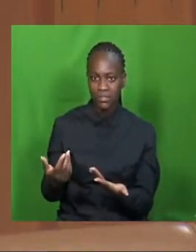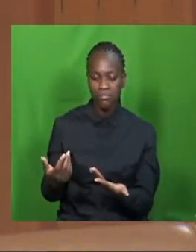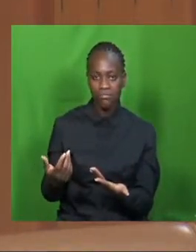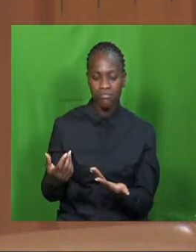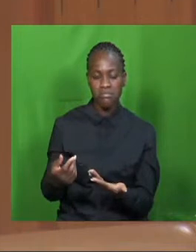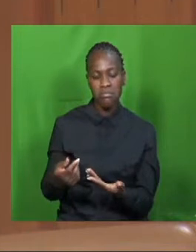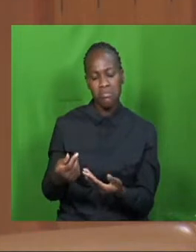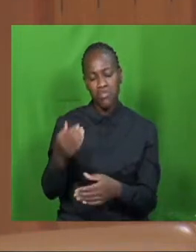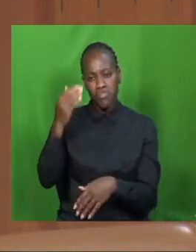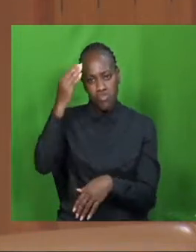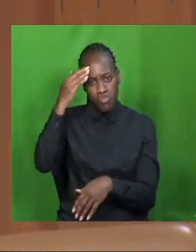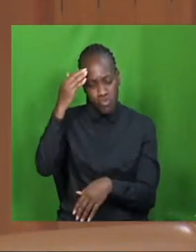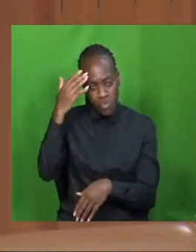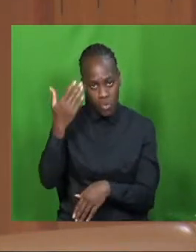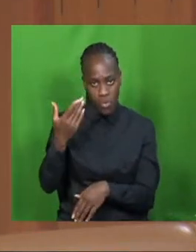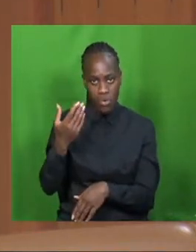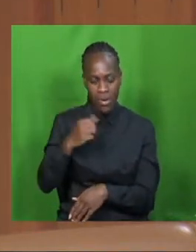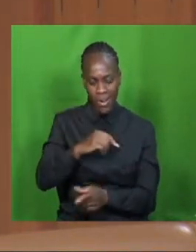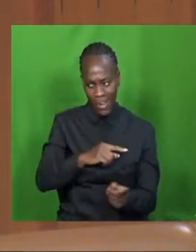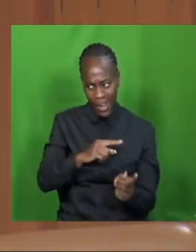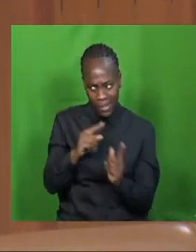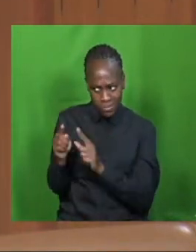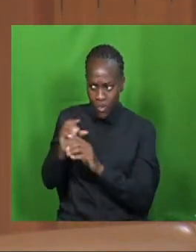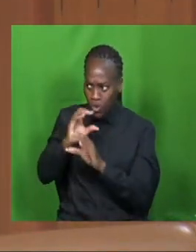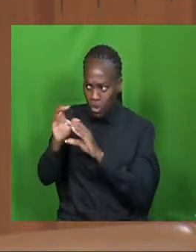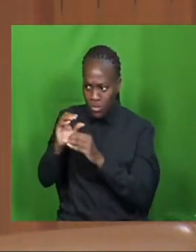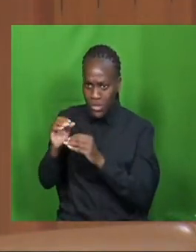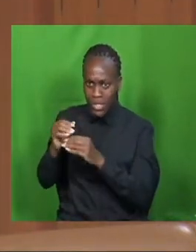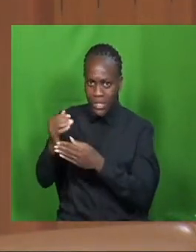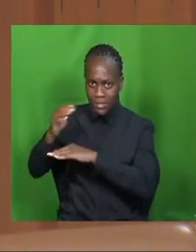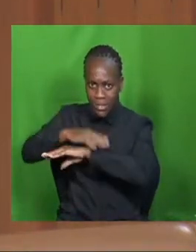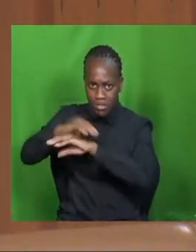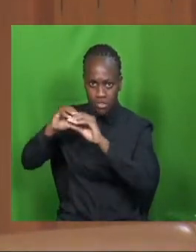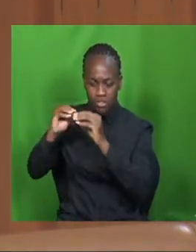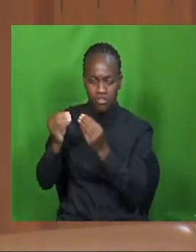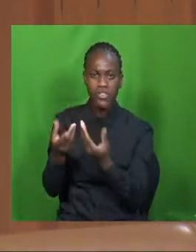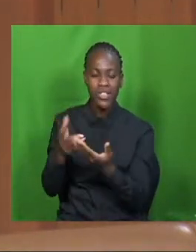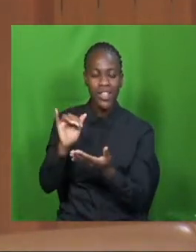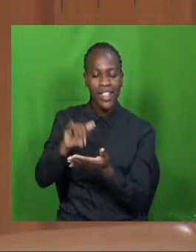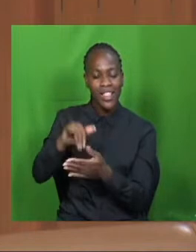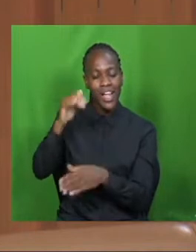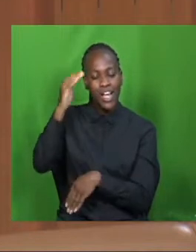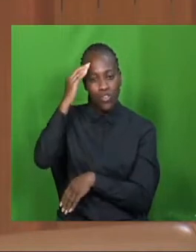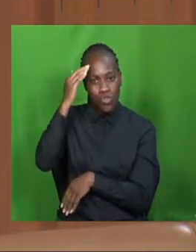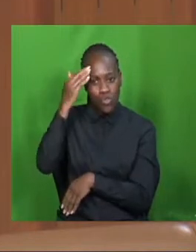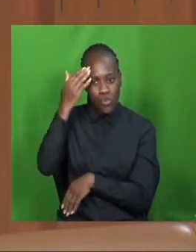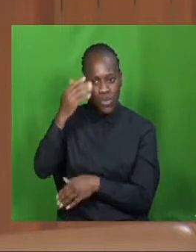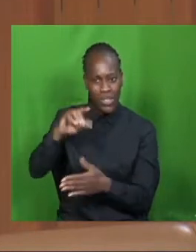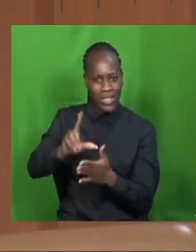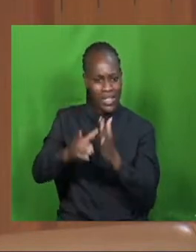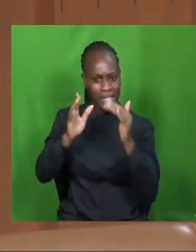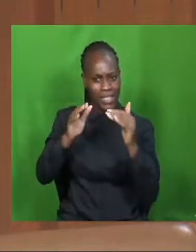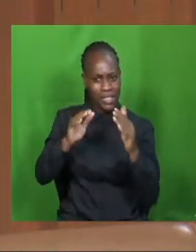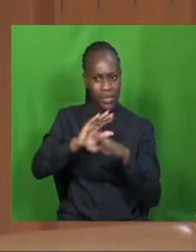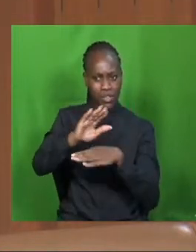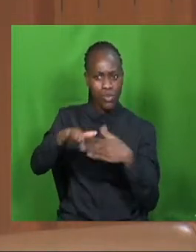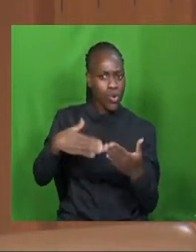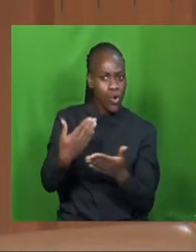But in your particular case, I think once you filed for